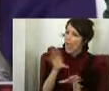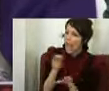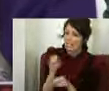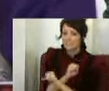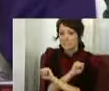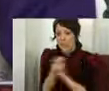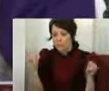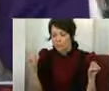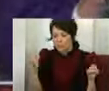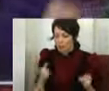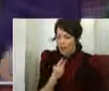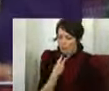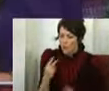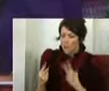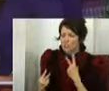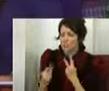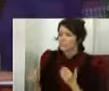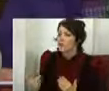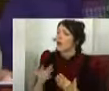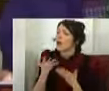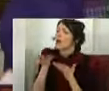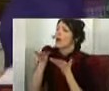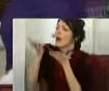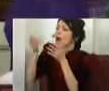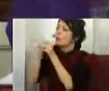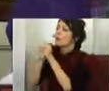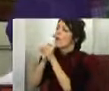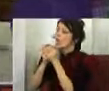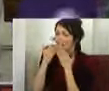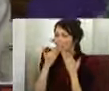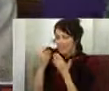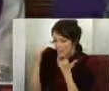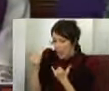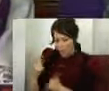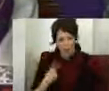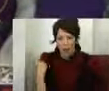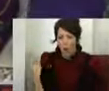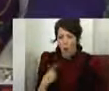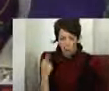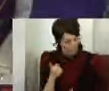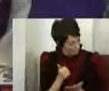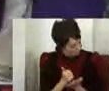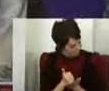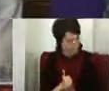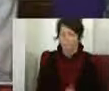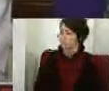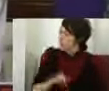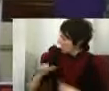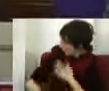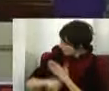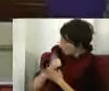And to you we lift our voices in prayer and thanksgiving now and always. Amen. Amen.